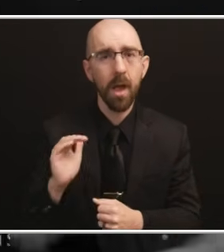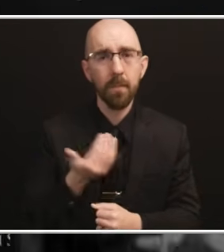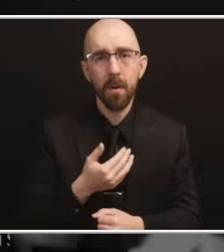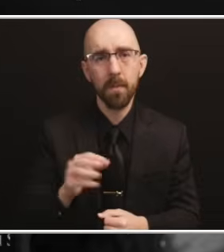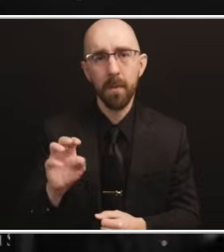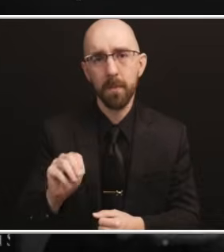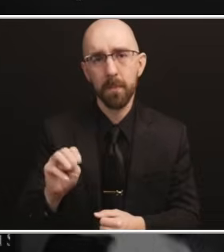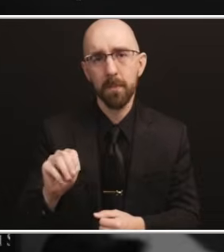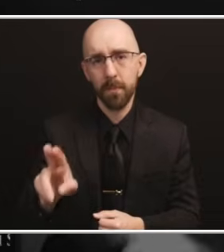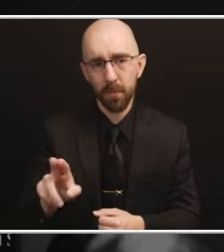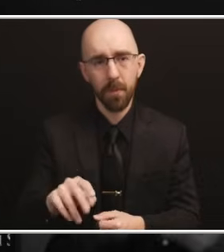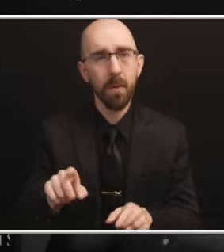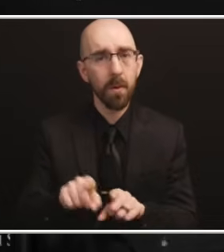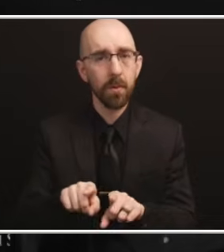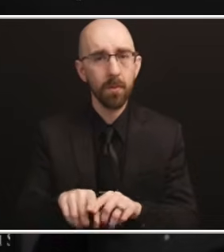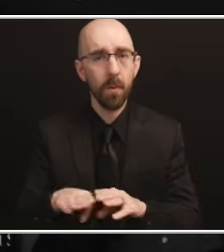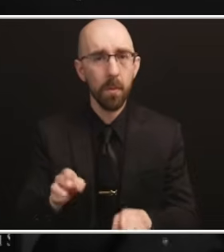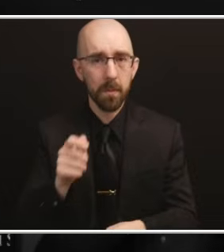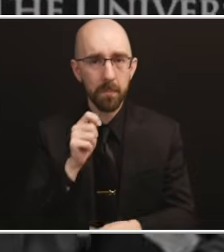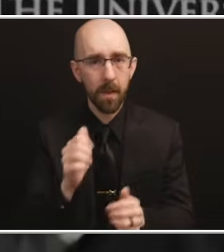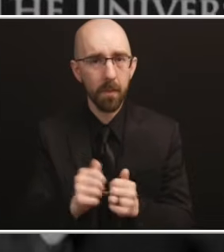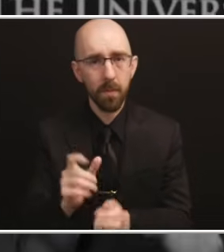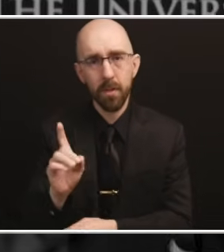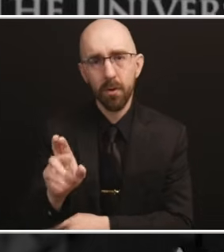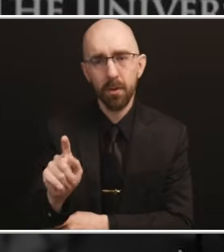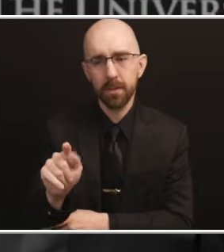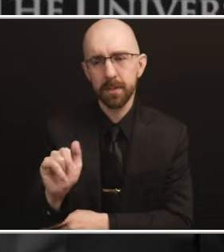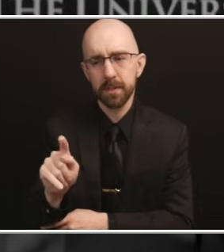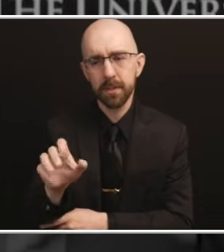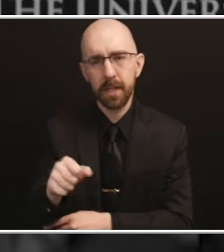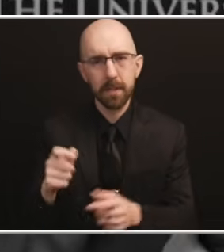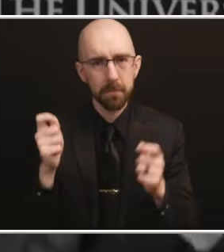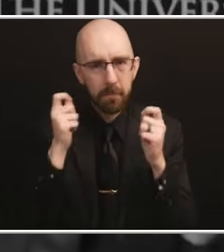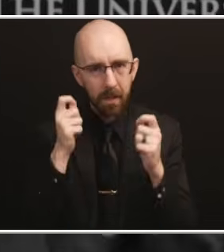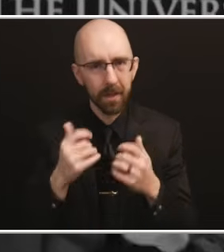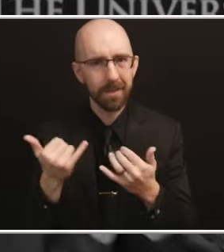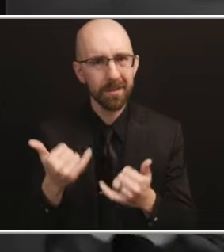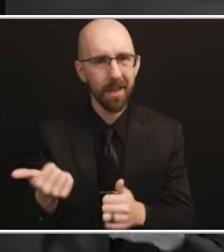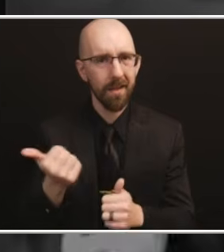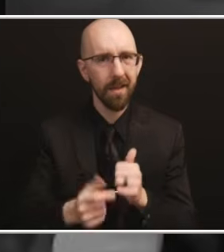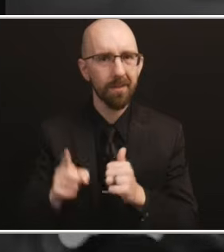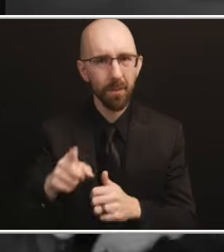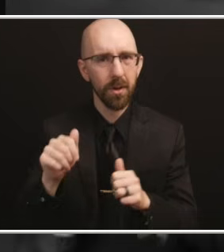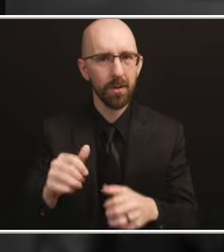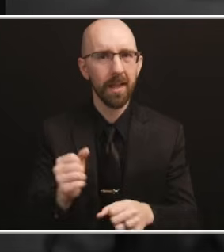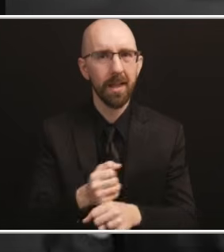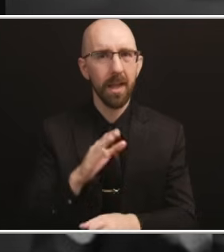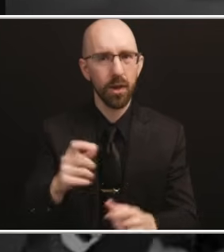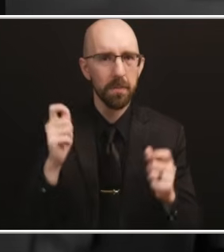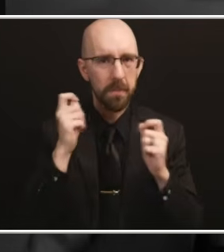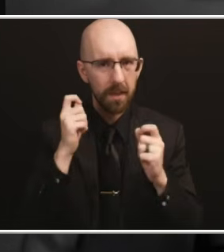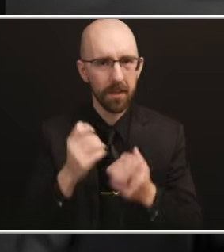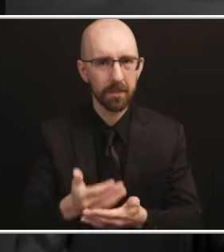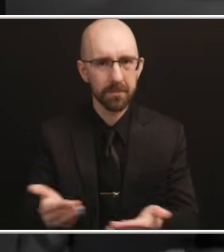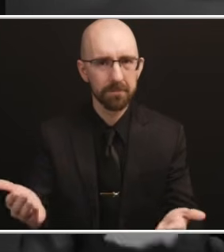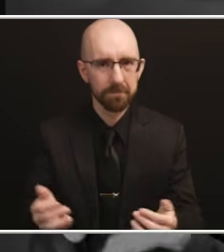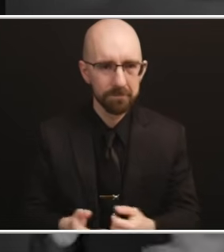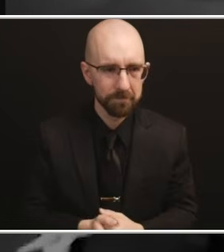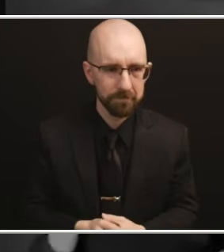update and open mics with Dr. Stites podcasts. Now, everywhere podcasts are available.